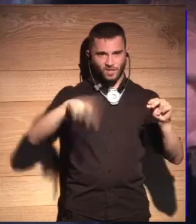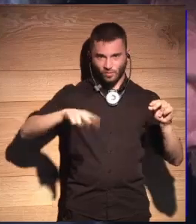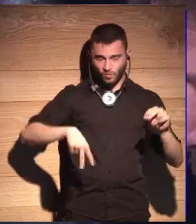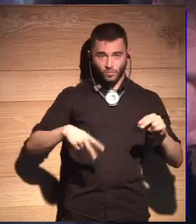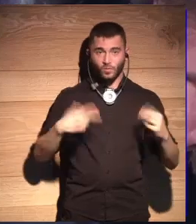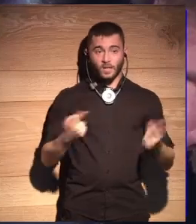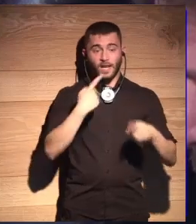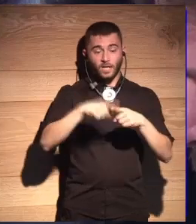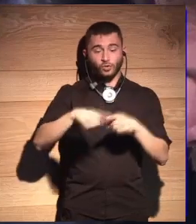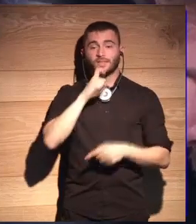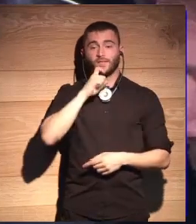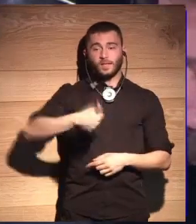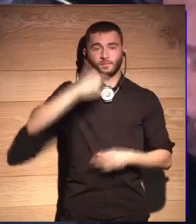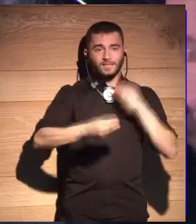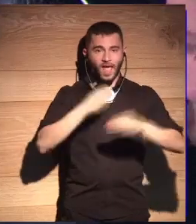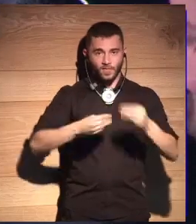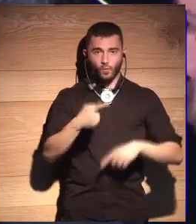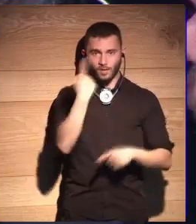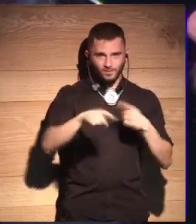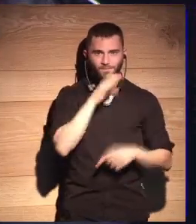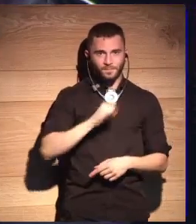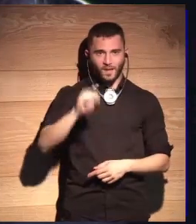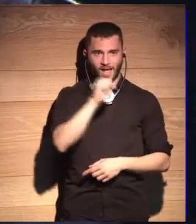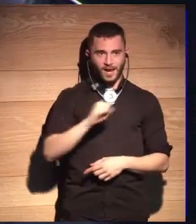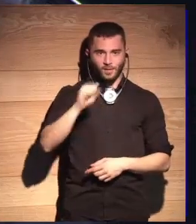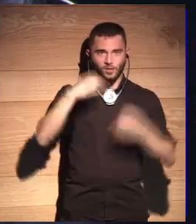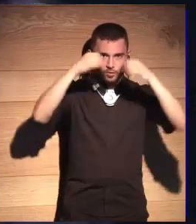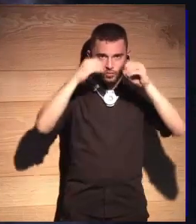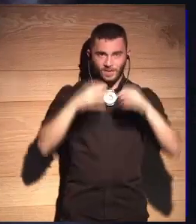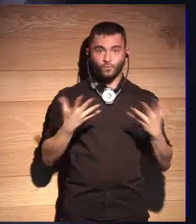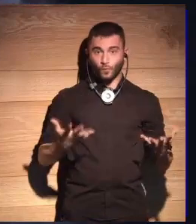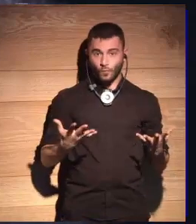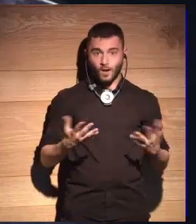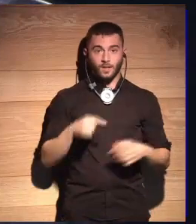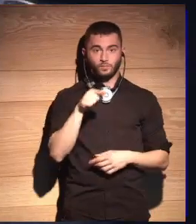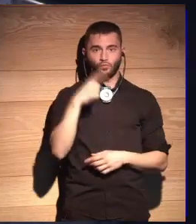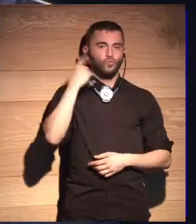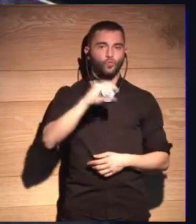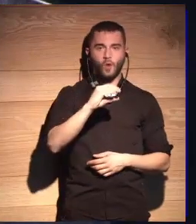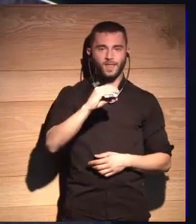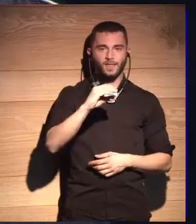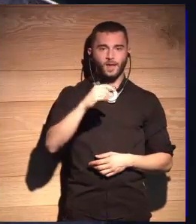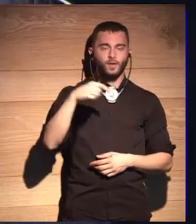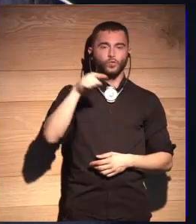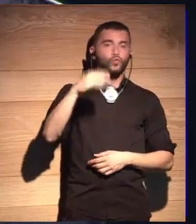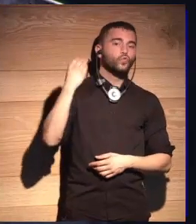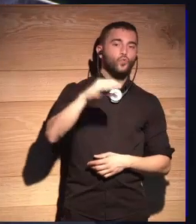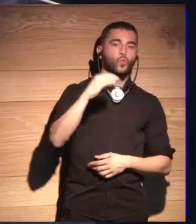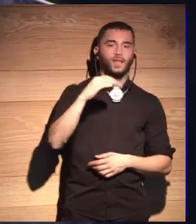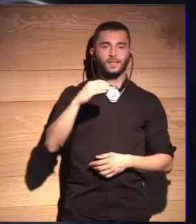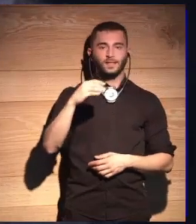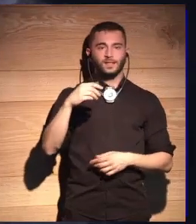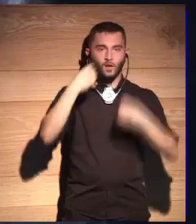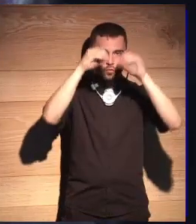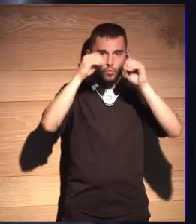is being debated on continuously and making things more complicated. One of the wonders of Google was that you